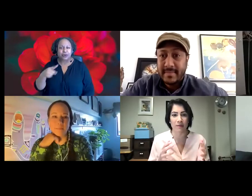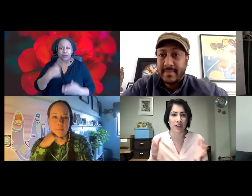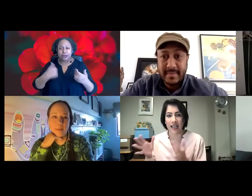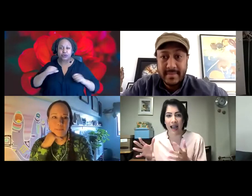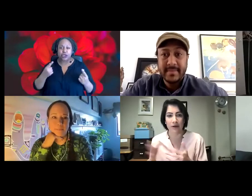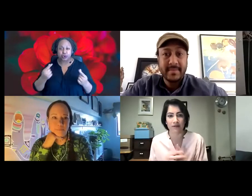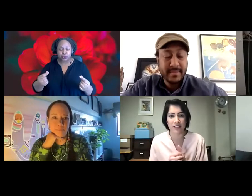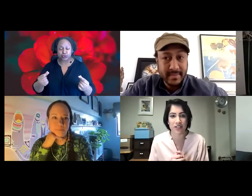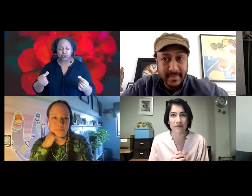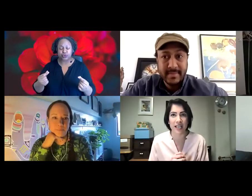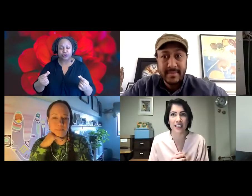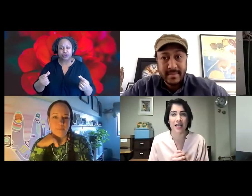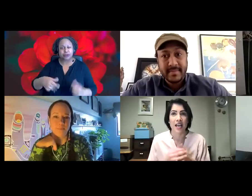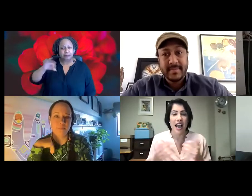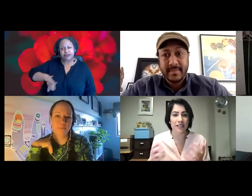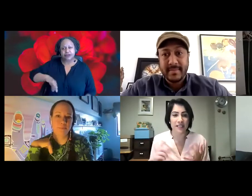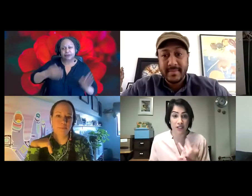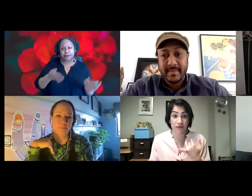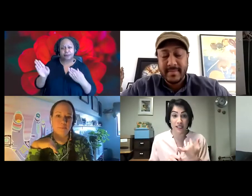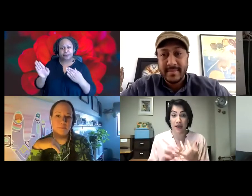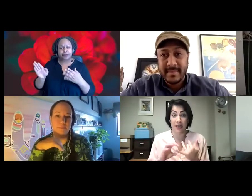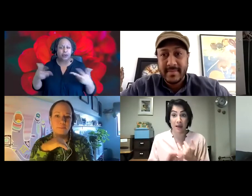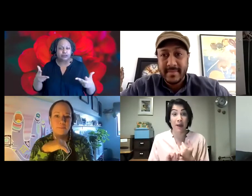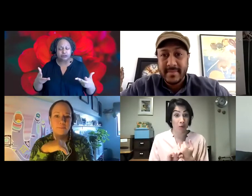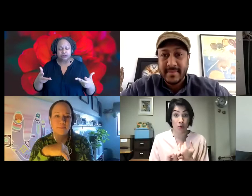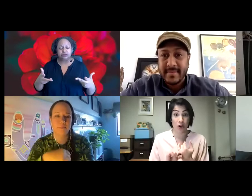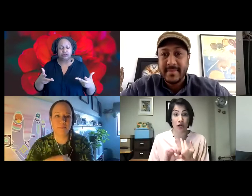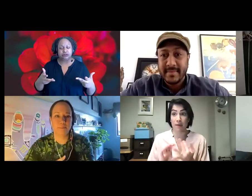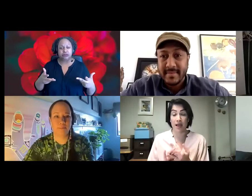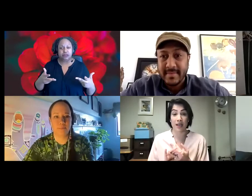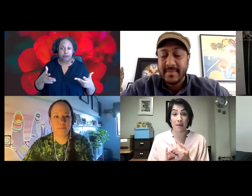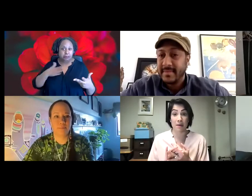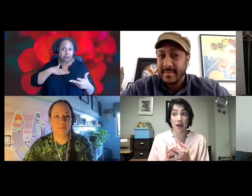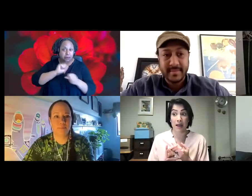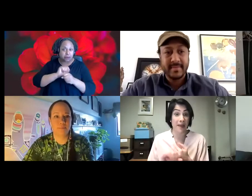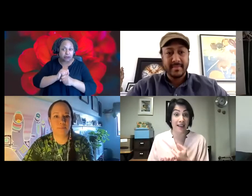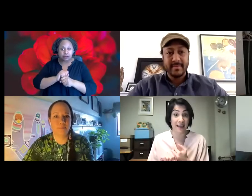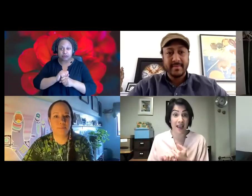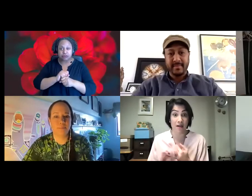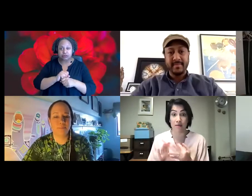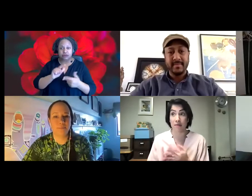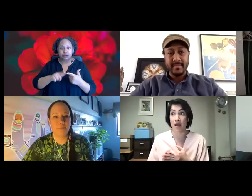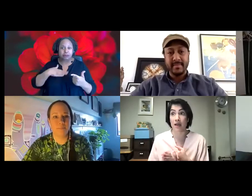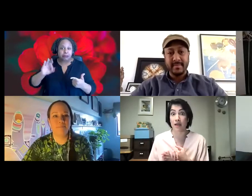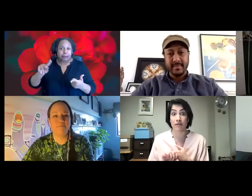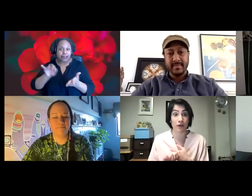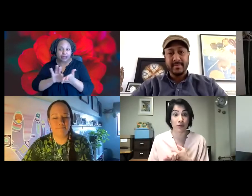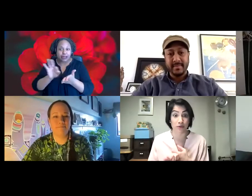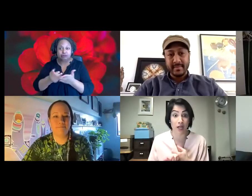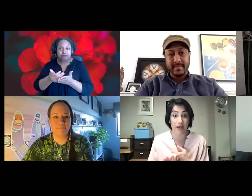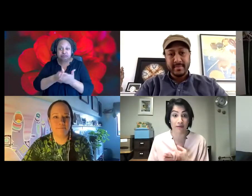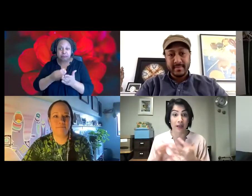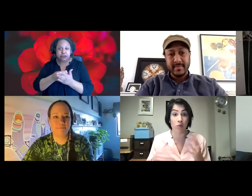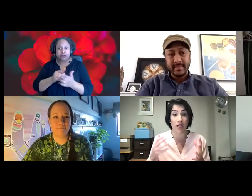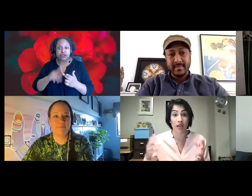And what am I trying to get out of this shift? And how does that service my work, my bank account, my